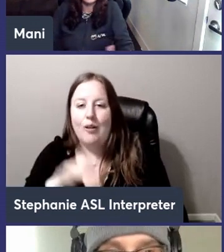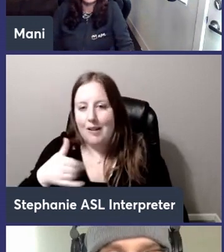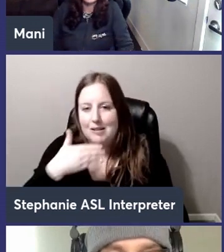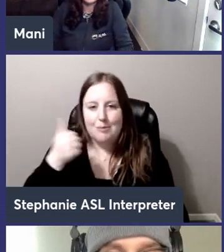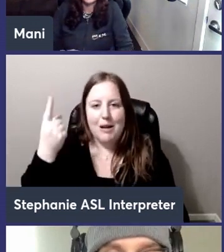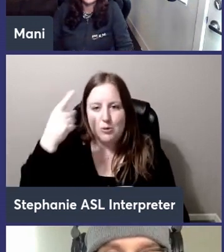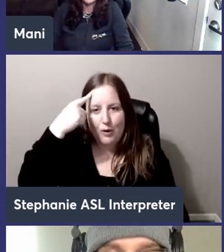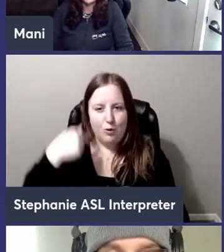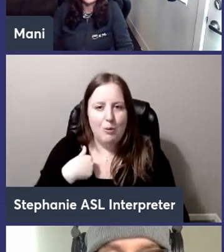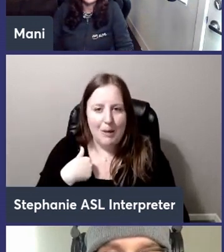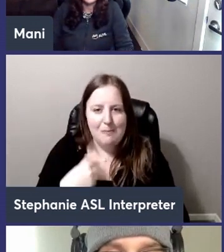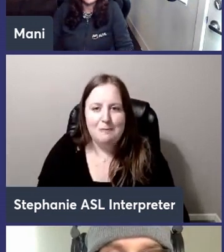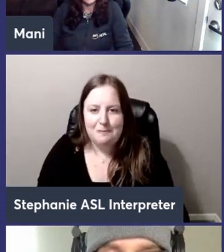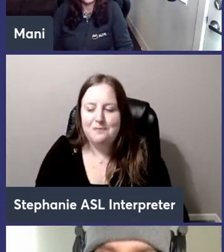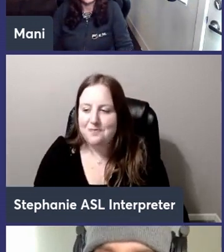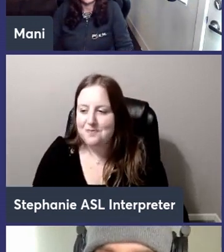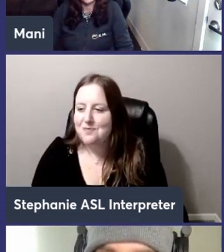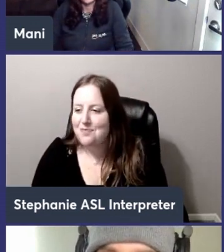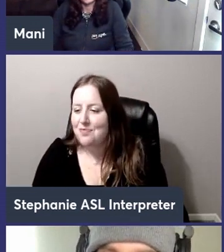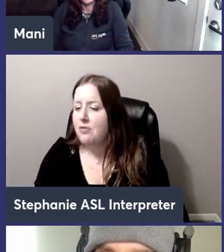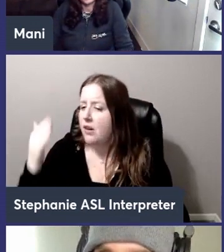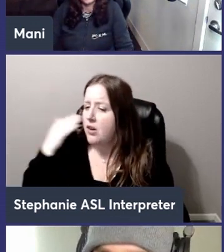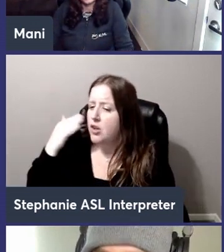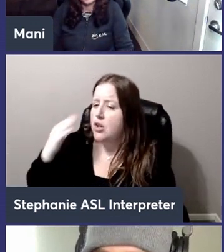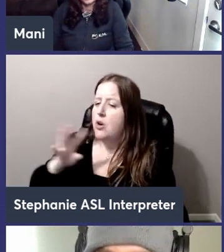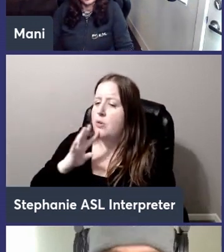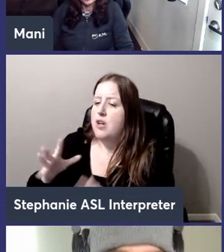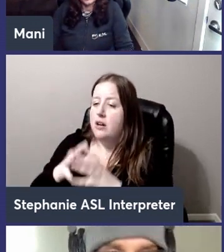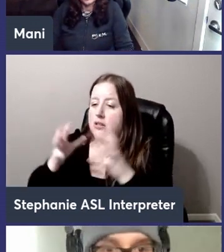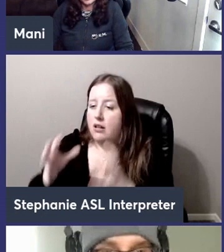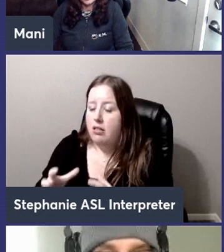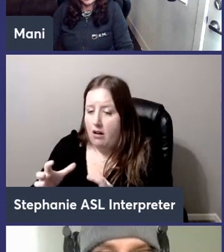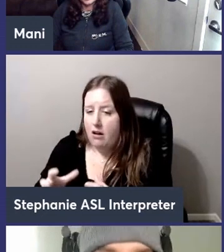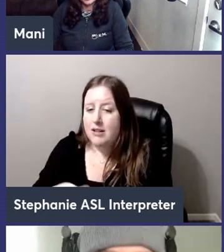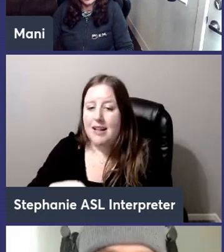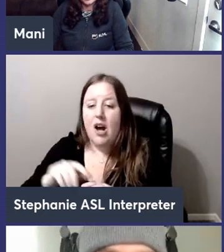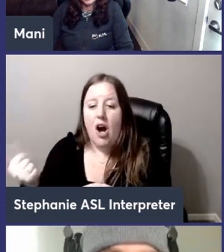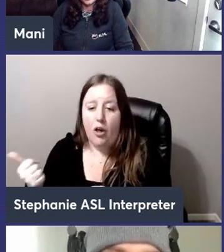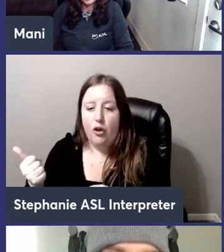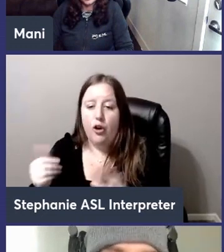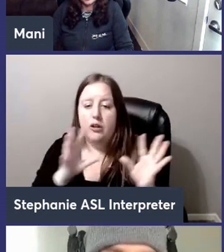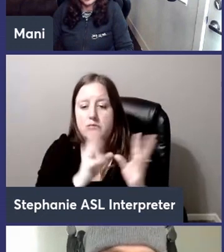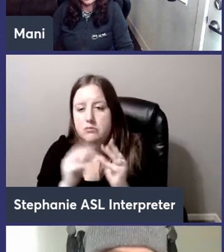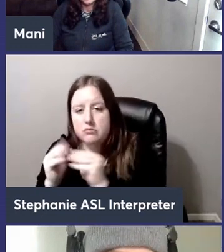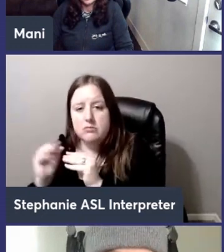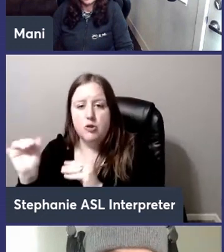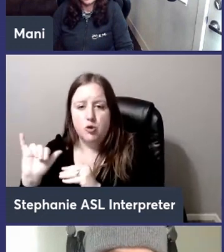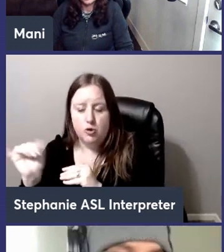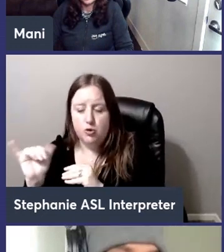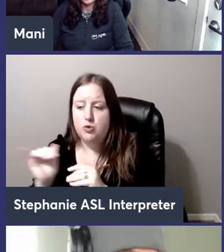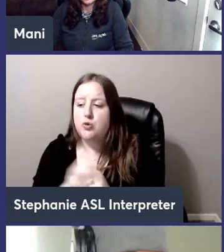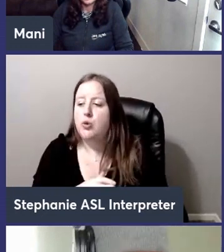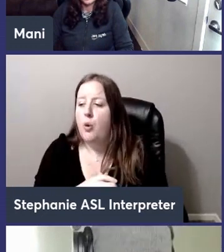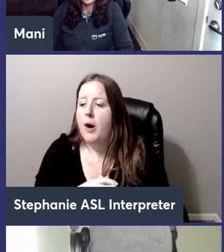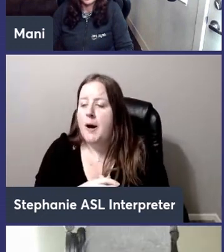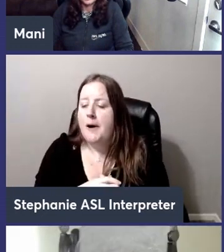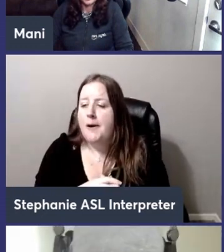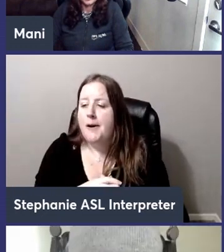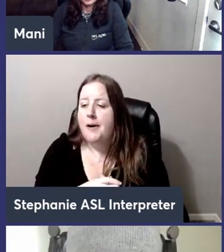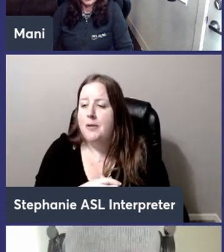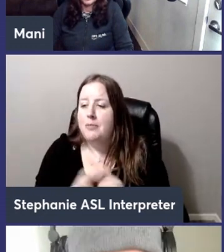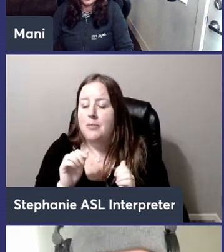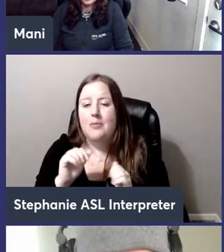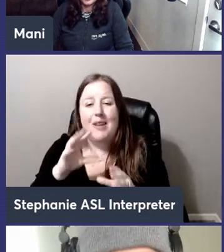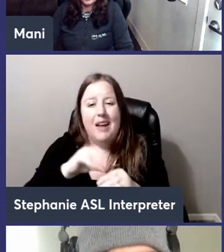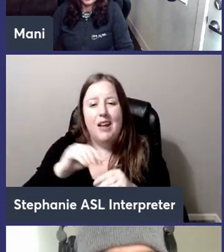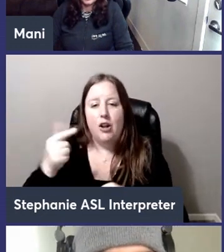me. We've talked a lot in other segments as well around like in Glue